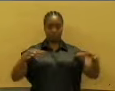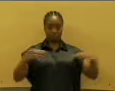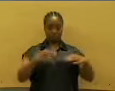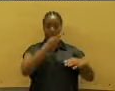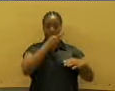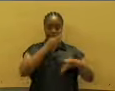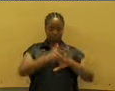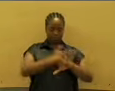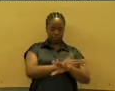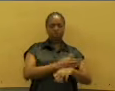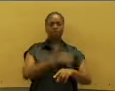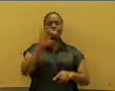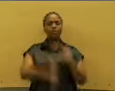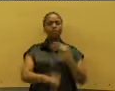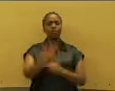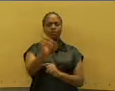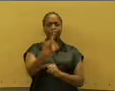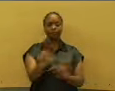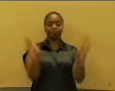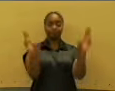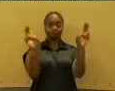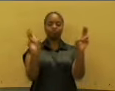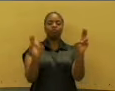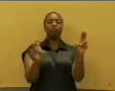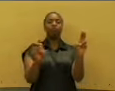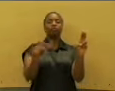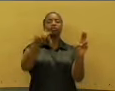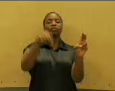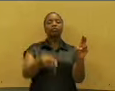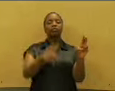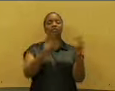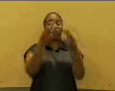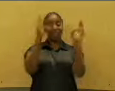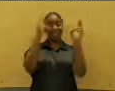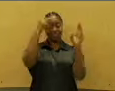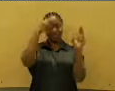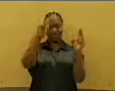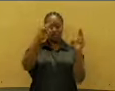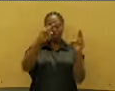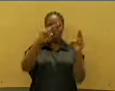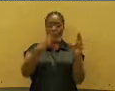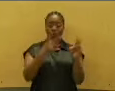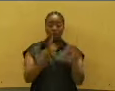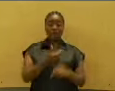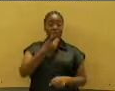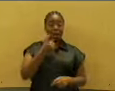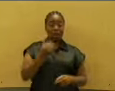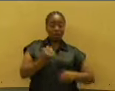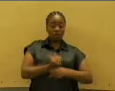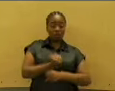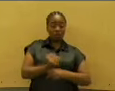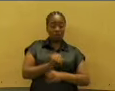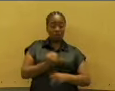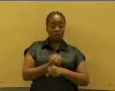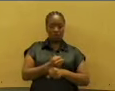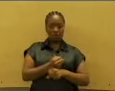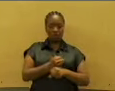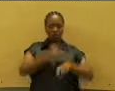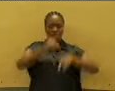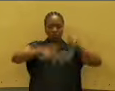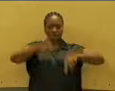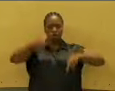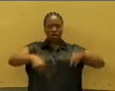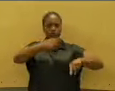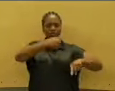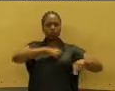before, found that, and I quote, campus health services are lacking in best practice for treating transgender diverse